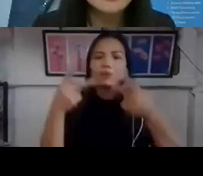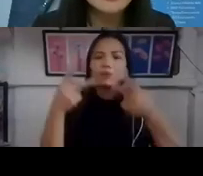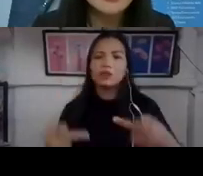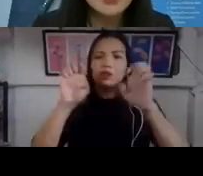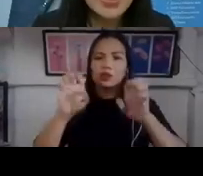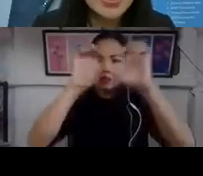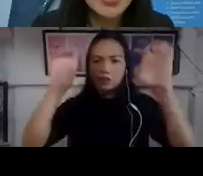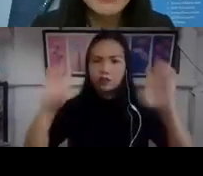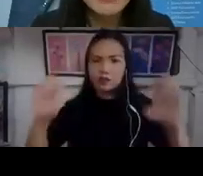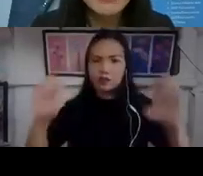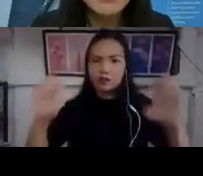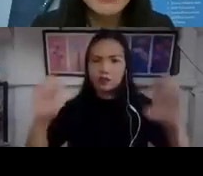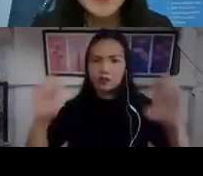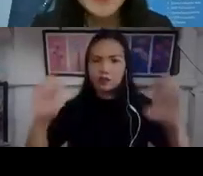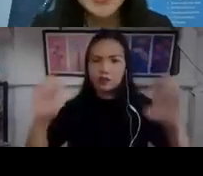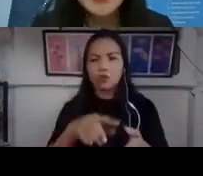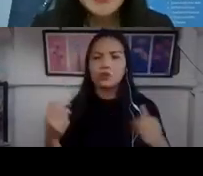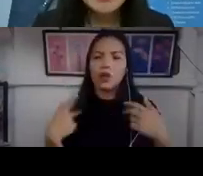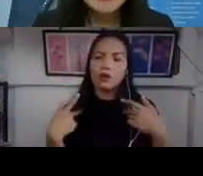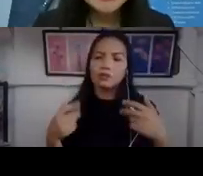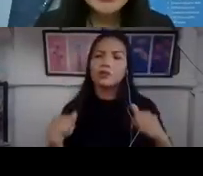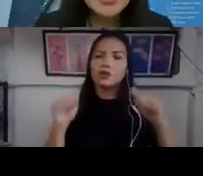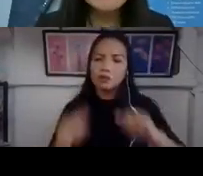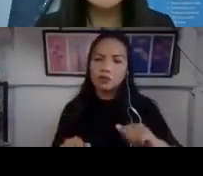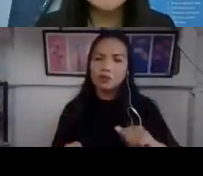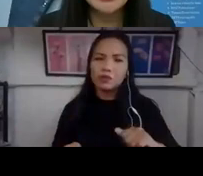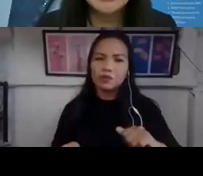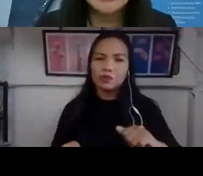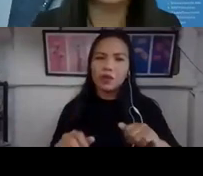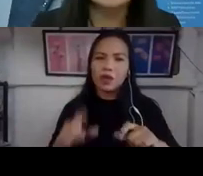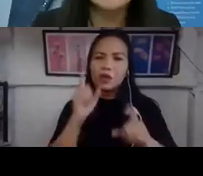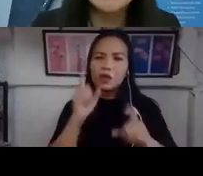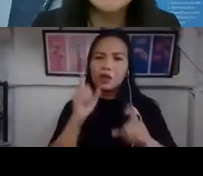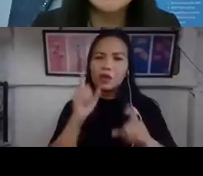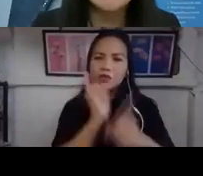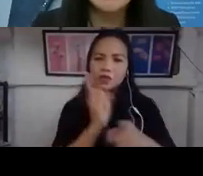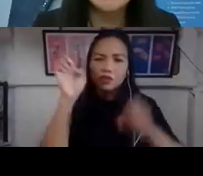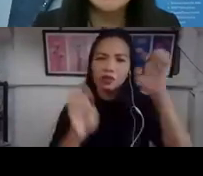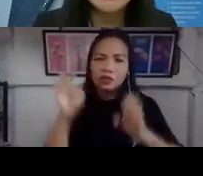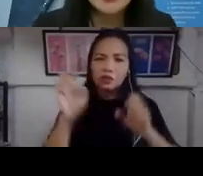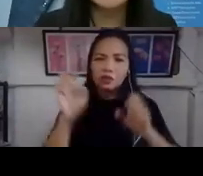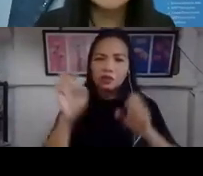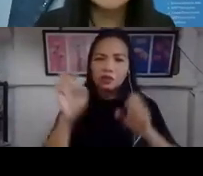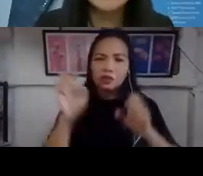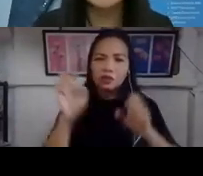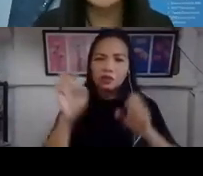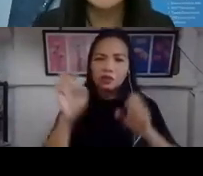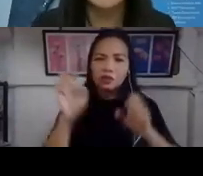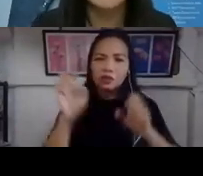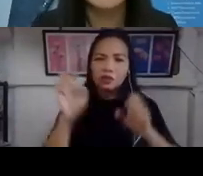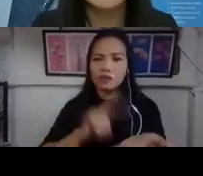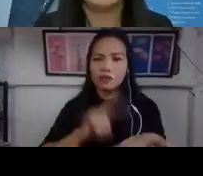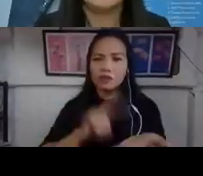our evaluation form. Okay. Thank you so much for joining us this morning, and we hope to see you tomorrow.